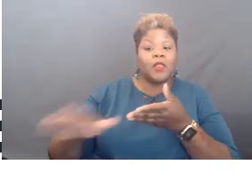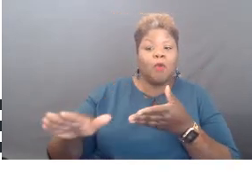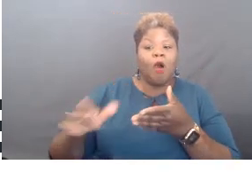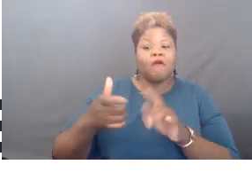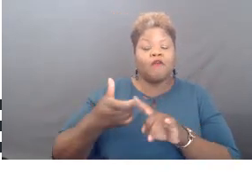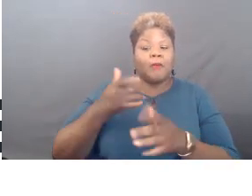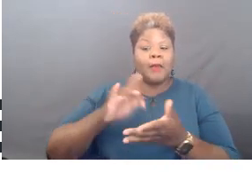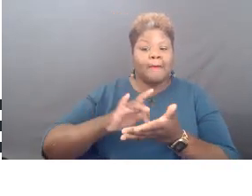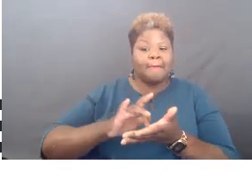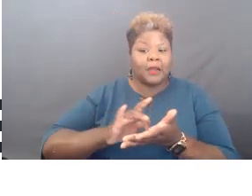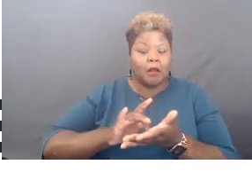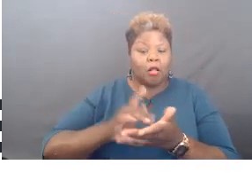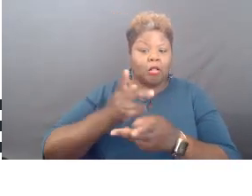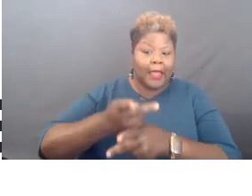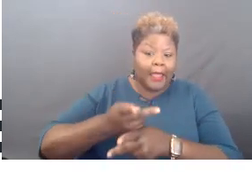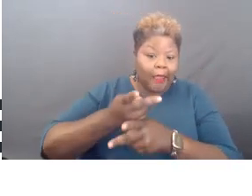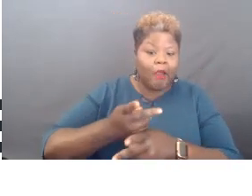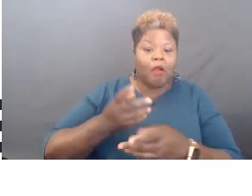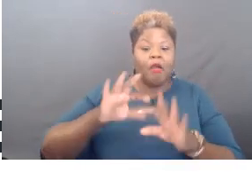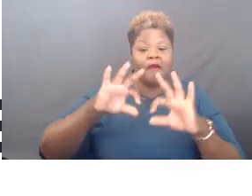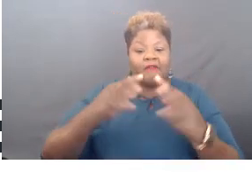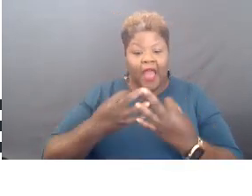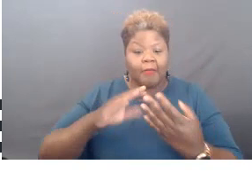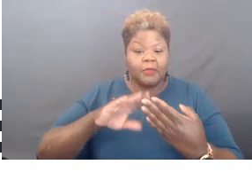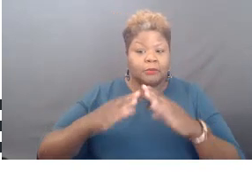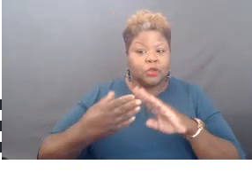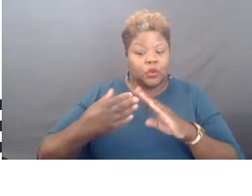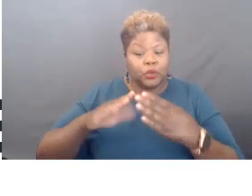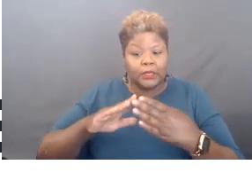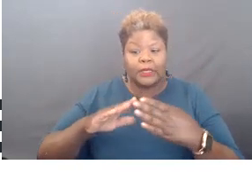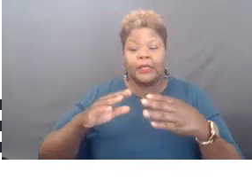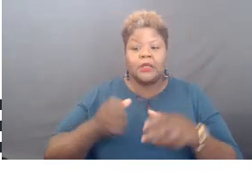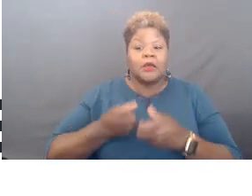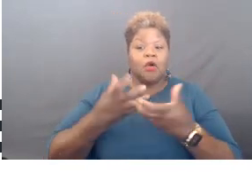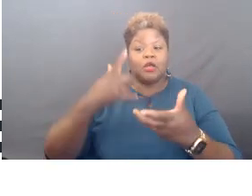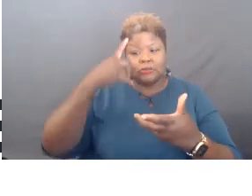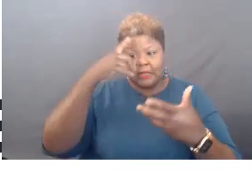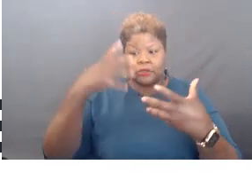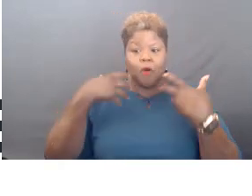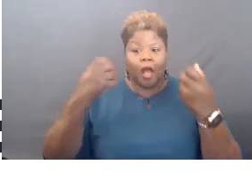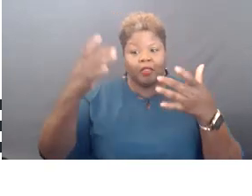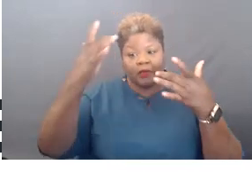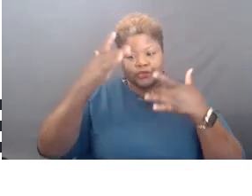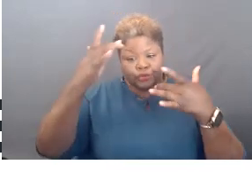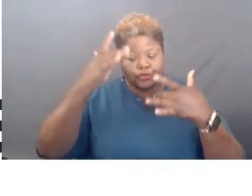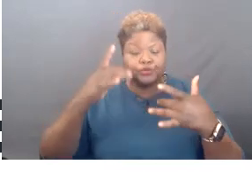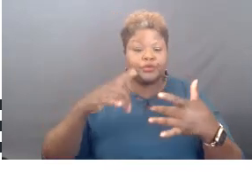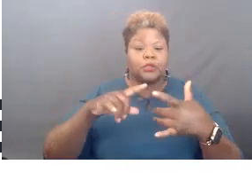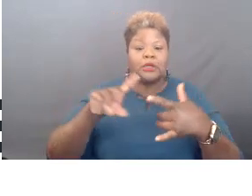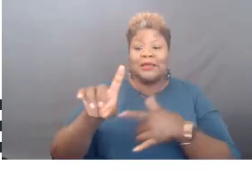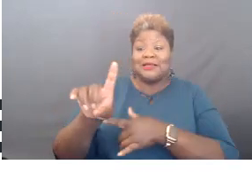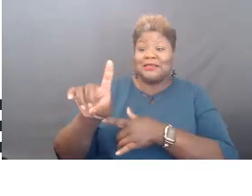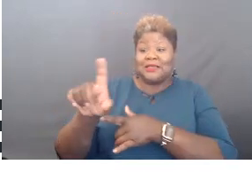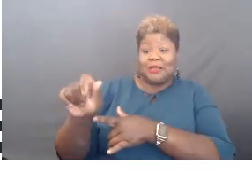or their families or communities, and that causes mental health issues, other types of disabilities. So disability is not,